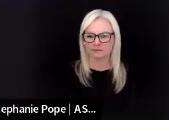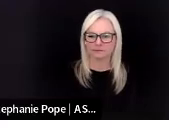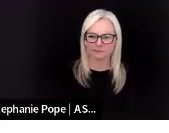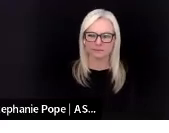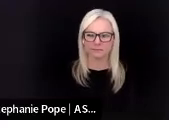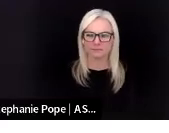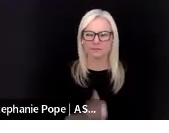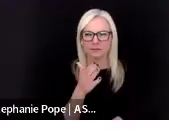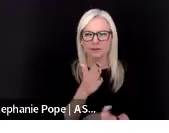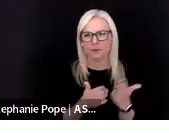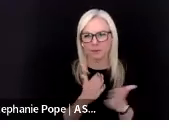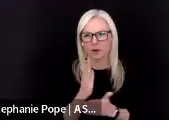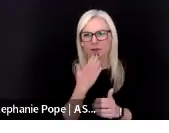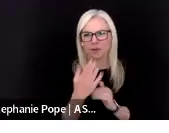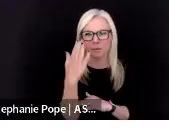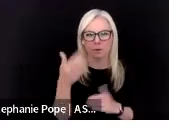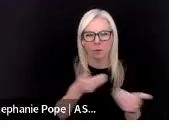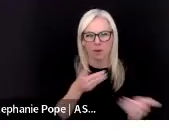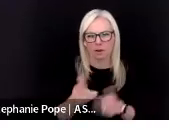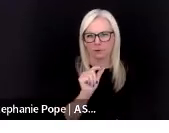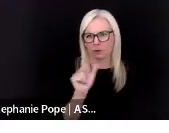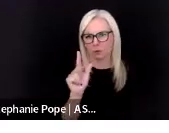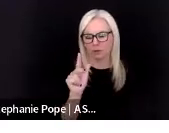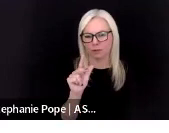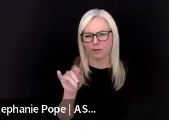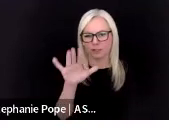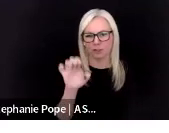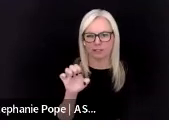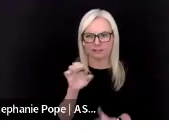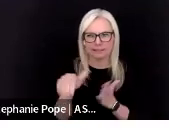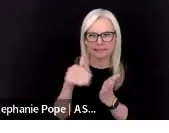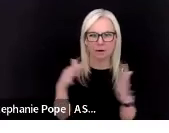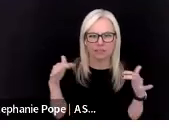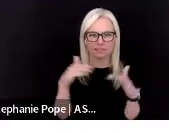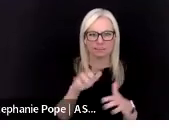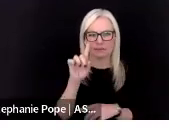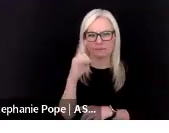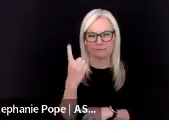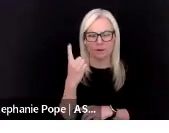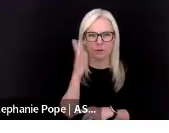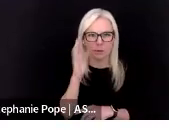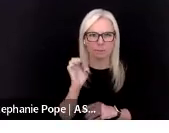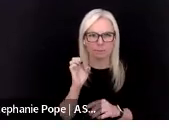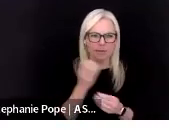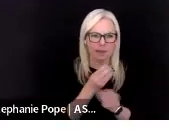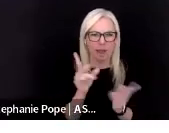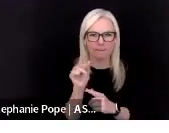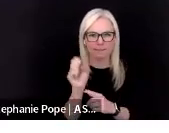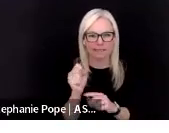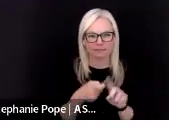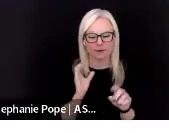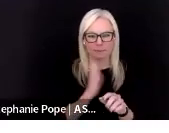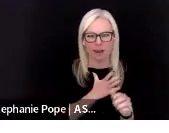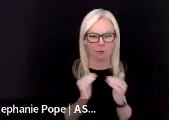All right, good morning. Welcome to the 2023 Justice Center Summit, our first session on updates from the Justice Center. We're joined